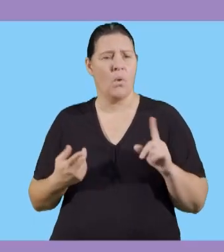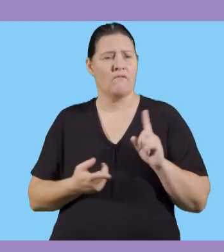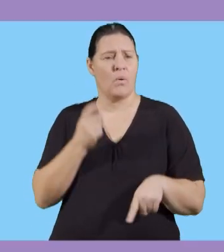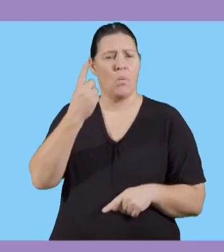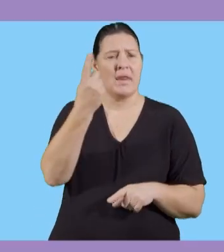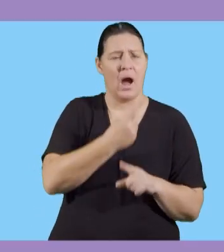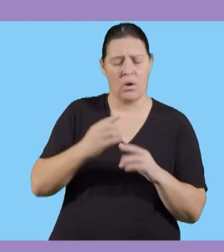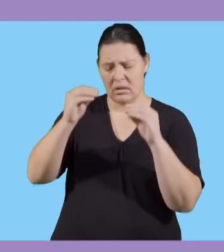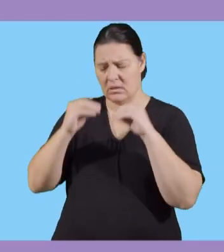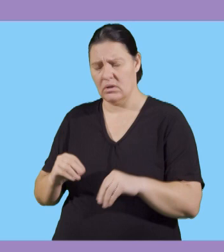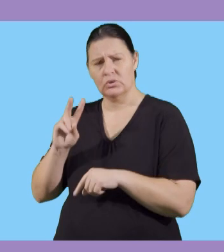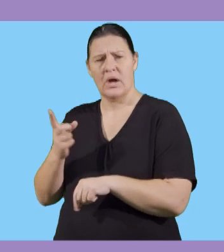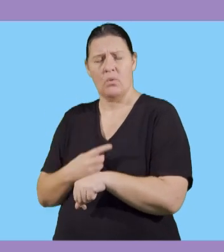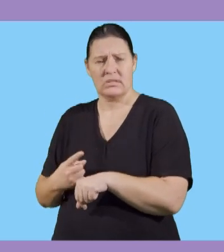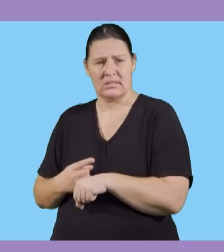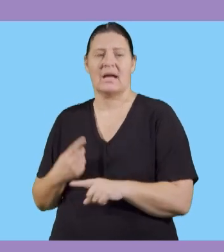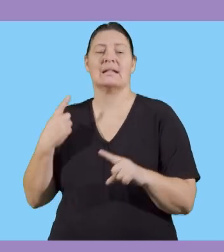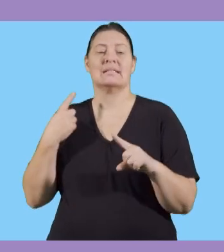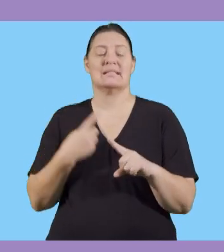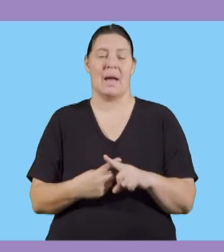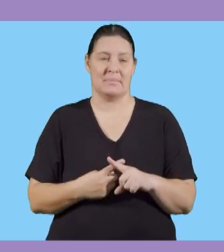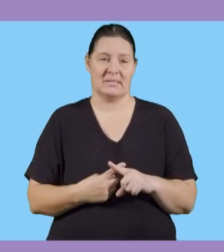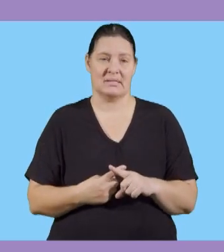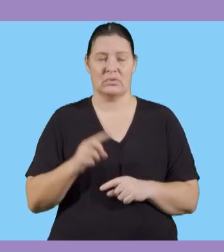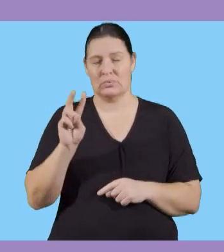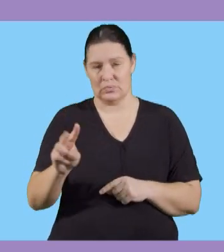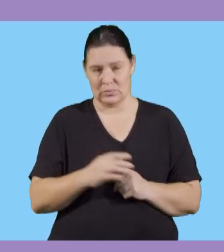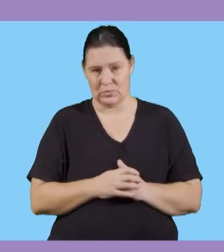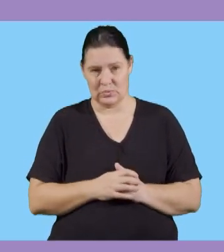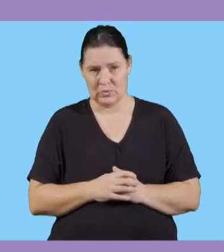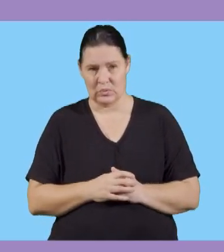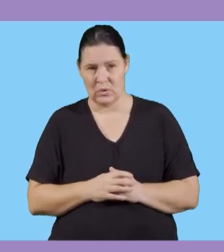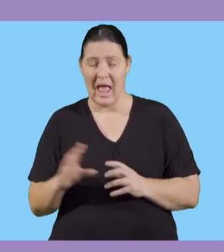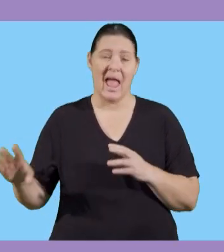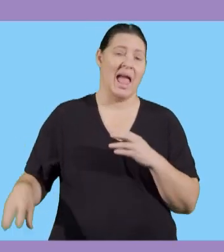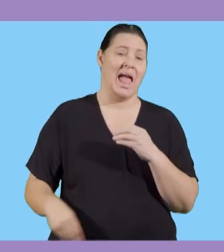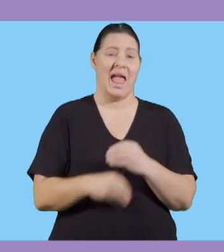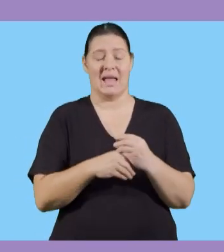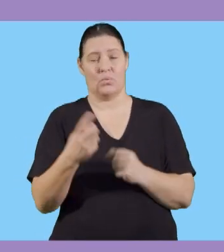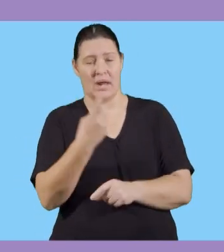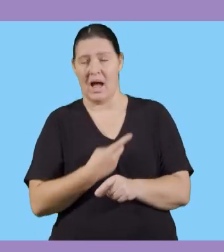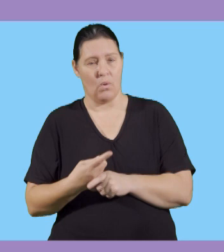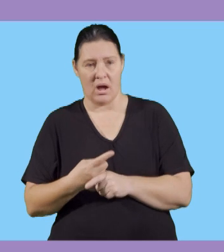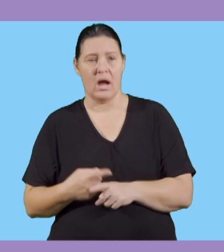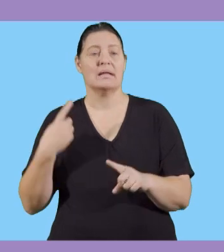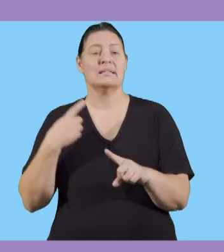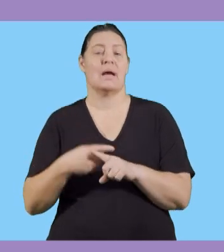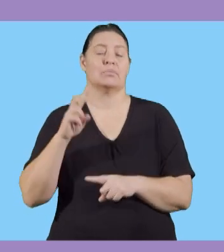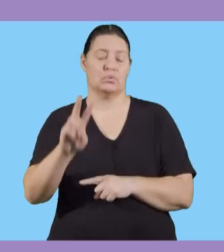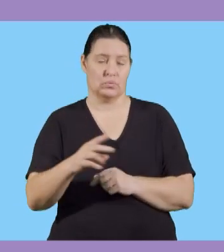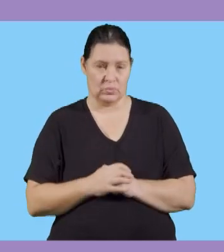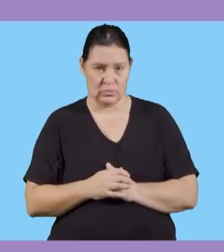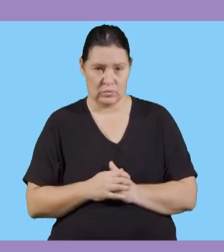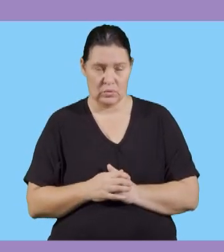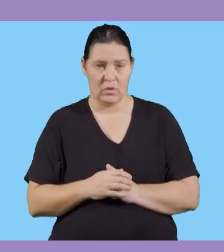to 2 hours? I multiplied by 2. I did not add 1 hour, I multiplied by 2. This